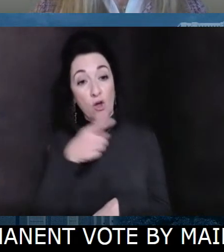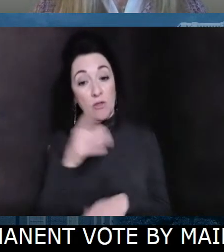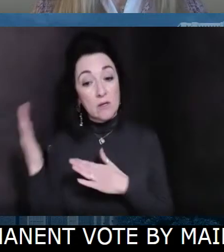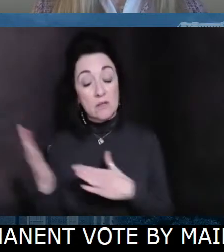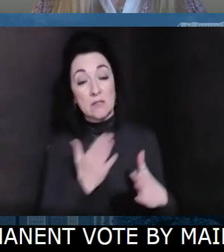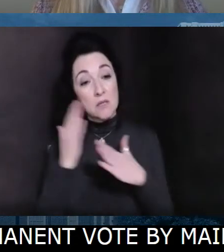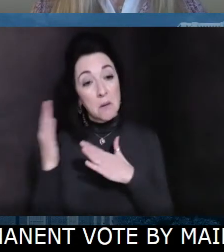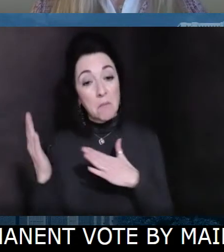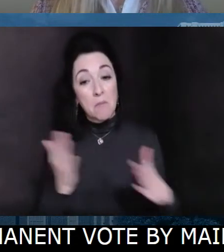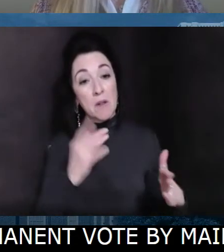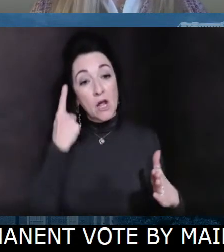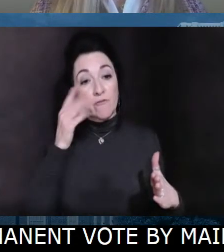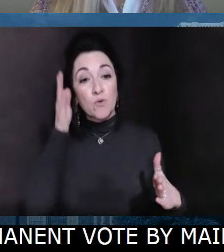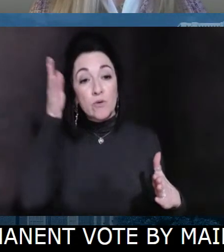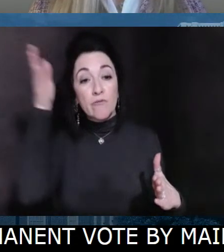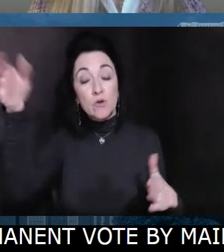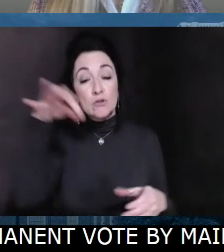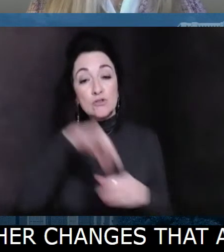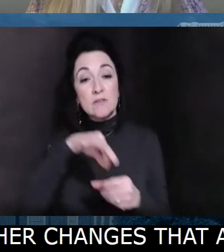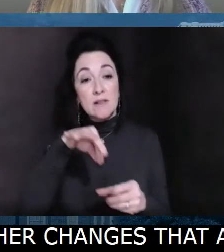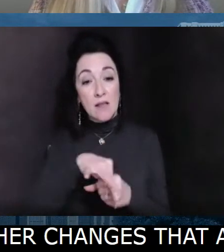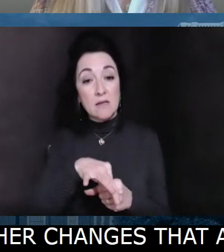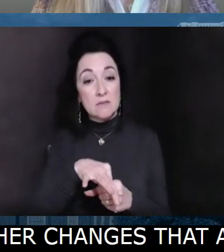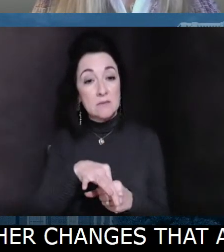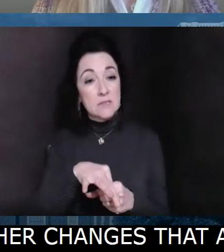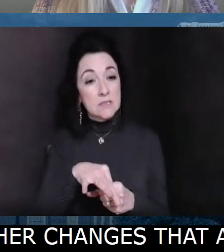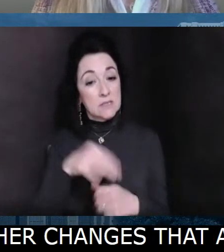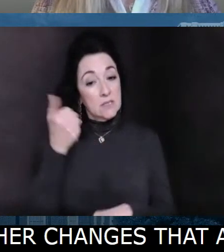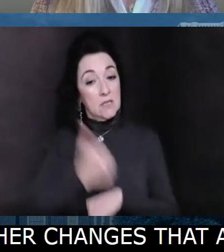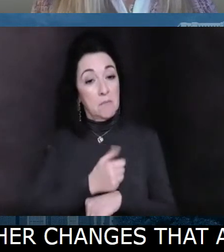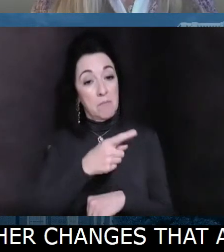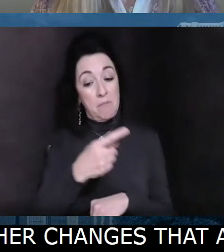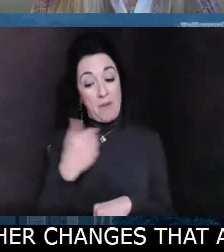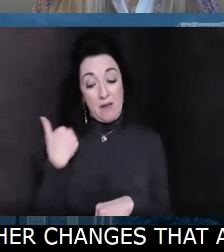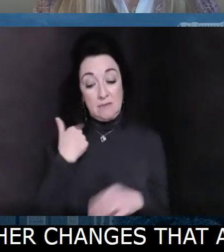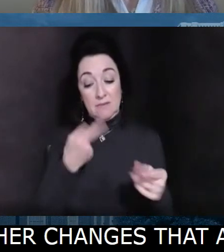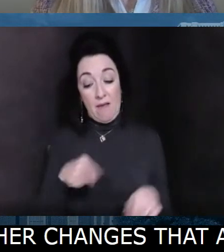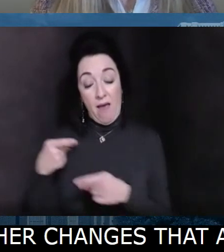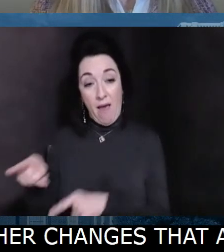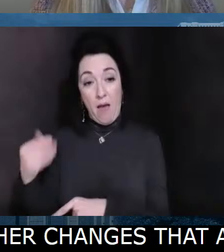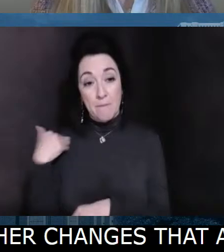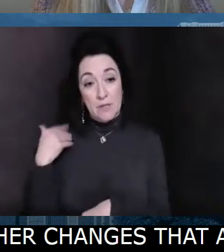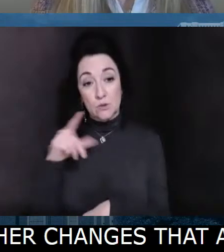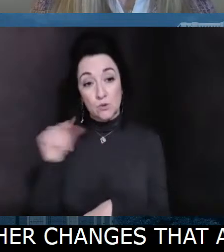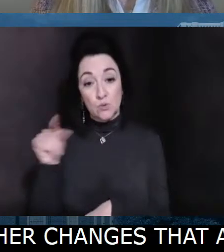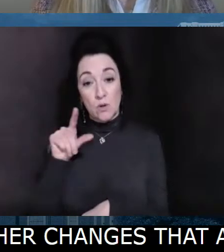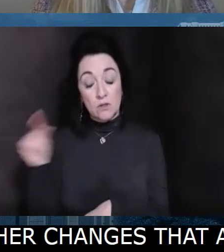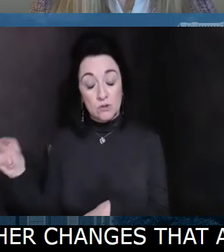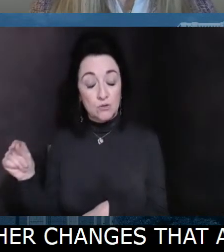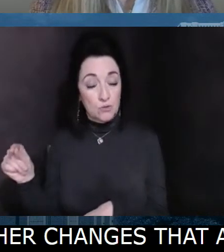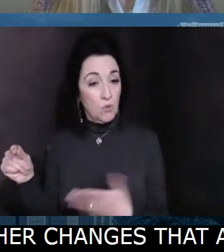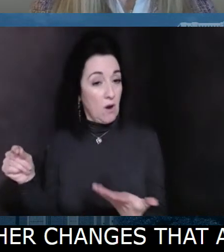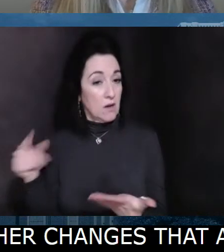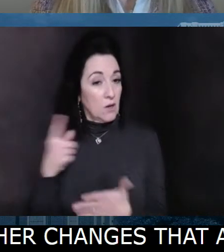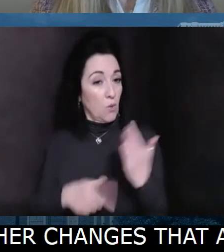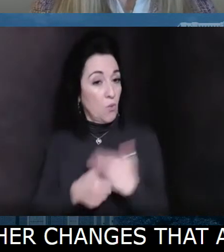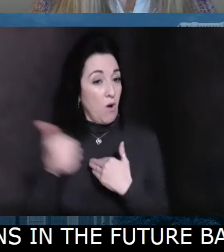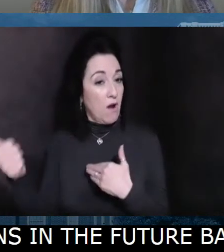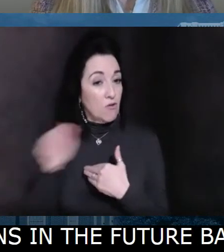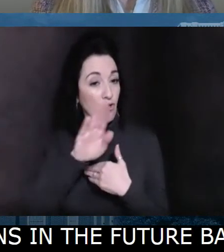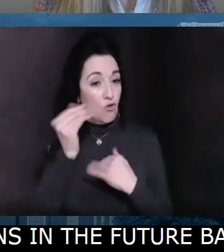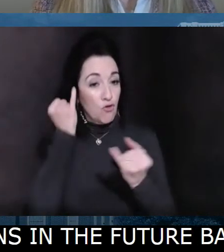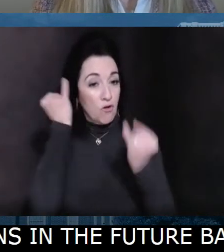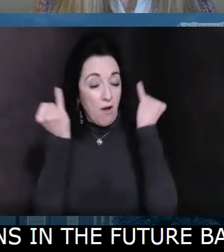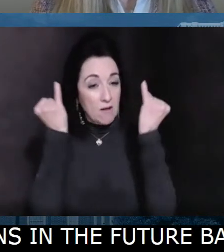during 2020? Yeah, I think vote by mail is one. Obviously, I did mention that.